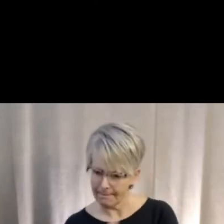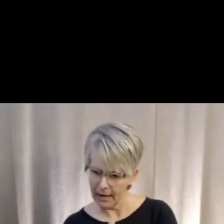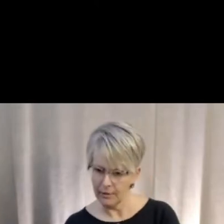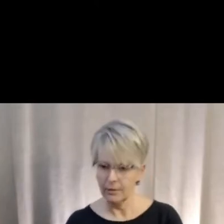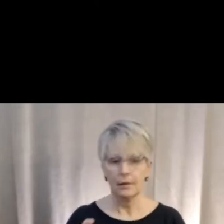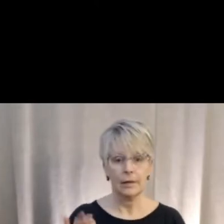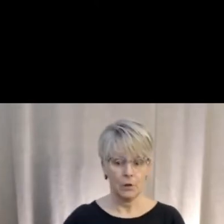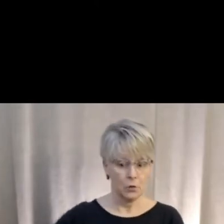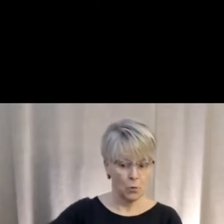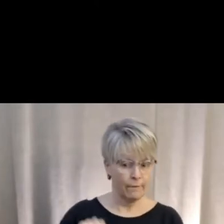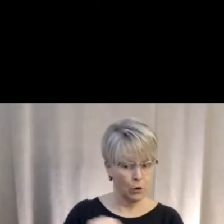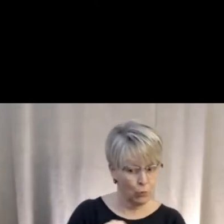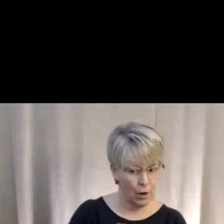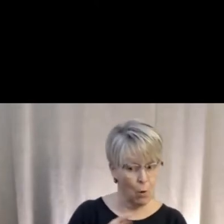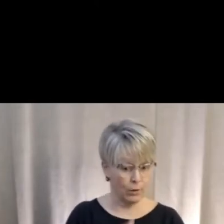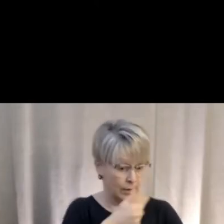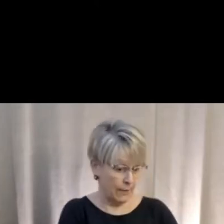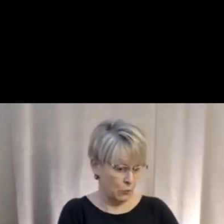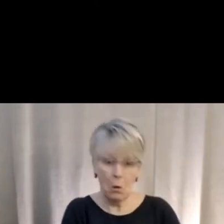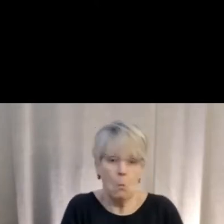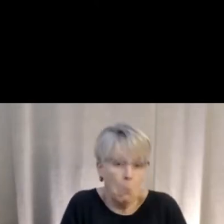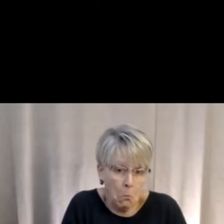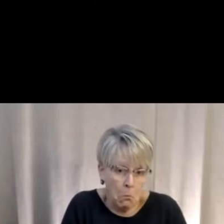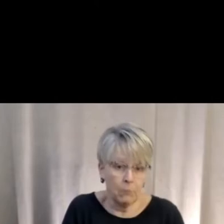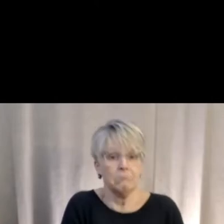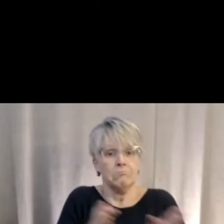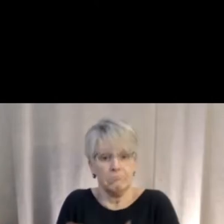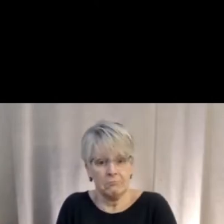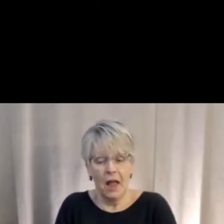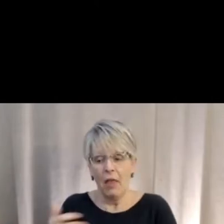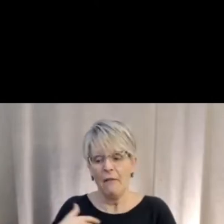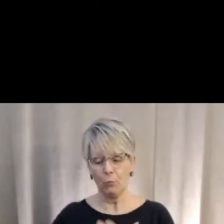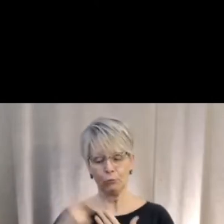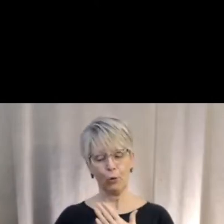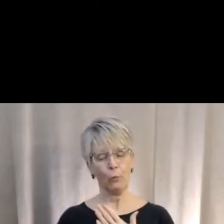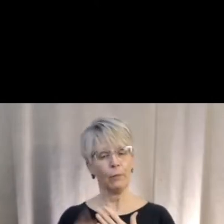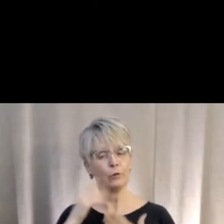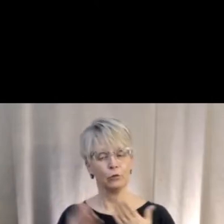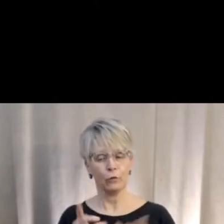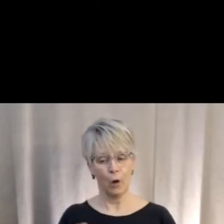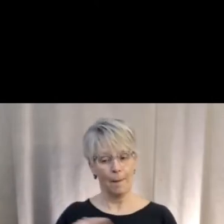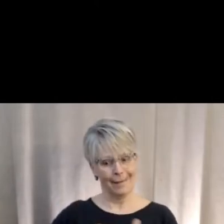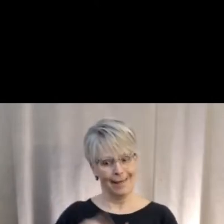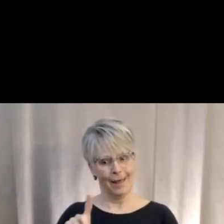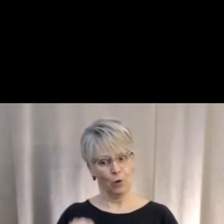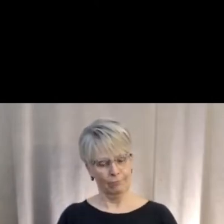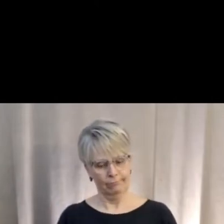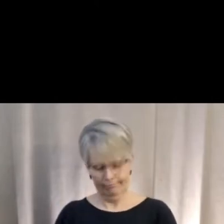support of a trainer or they do it on their own. Another option is a program service dog, where it is entirely trained